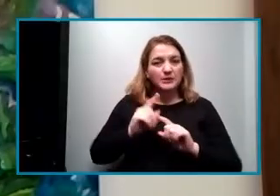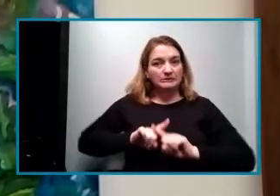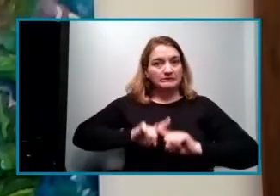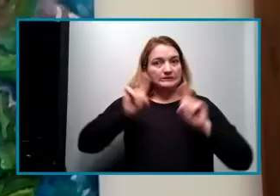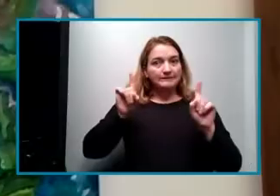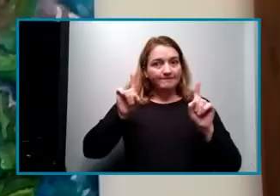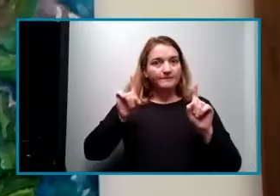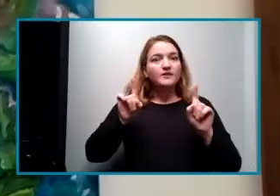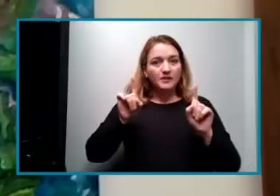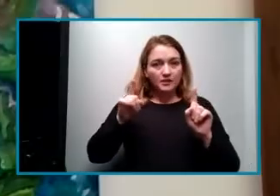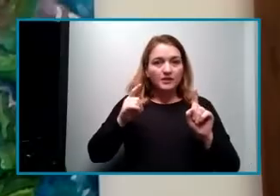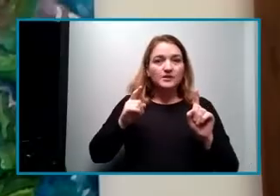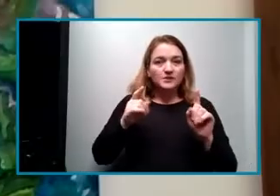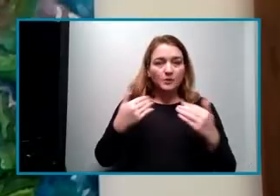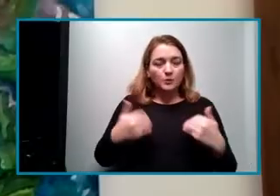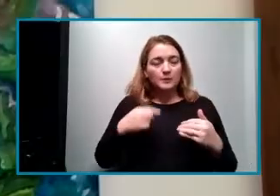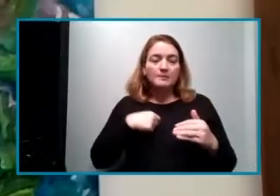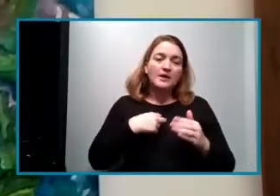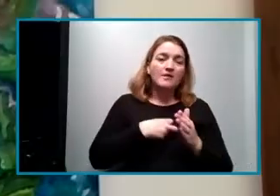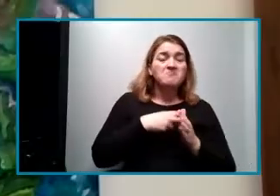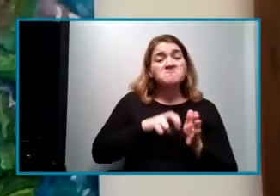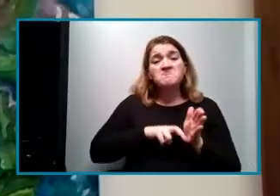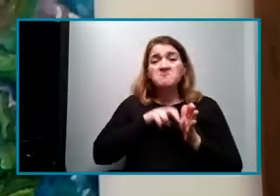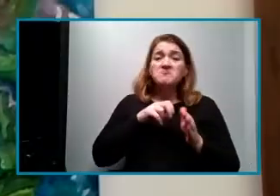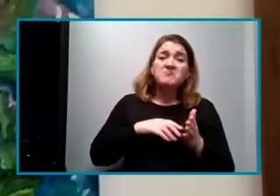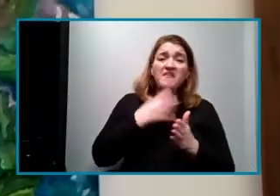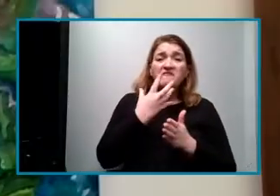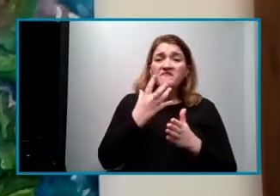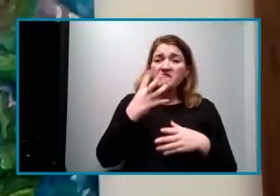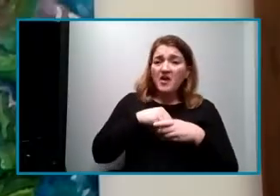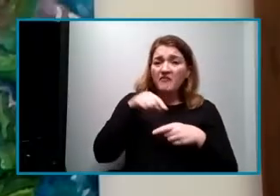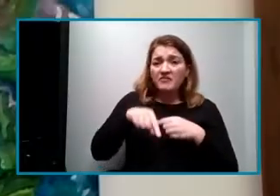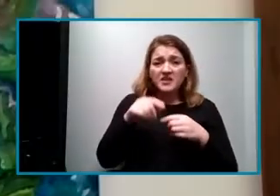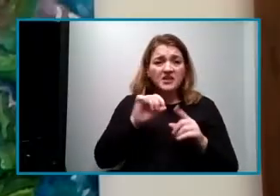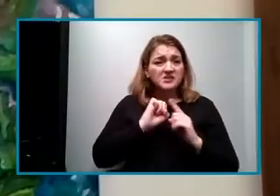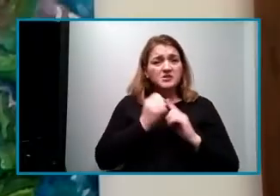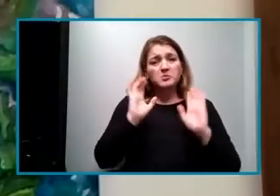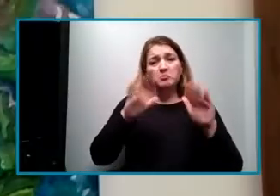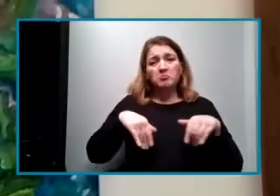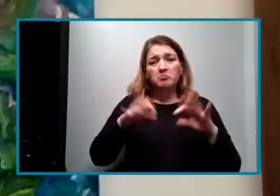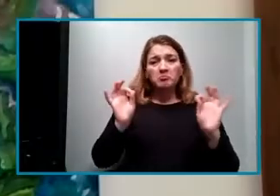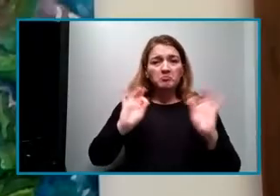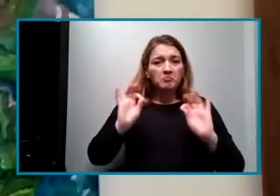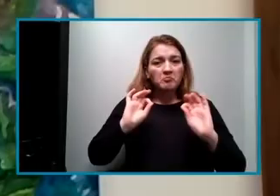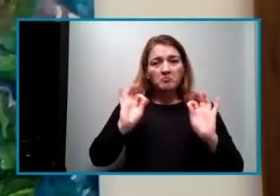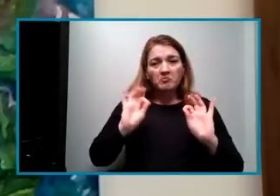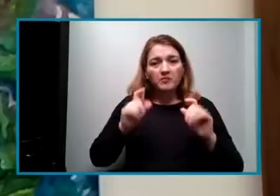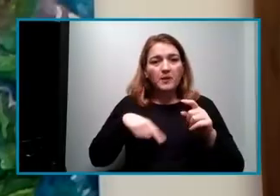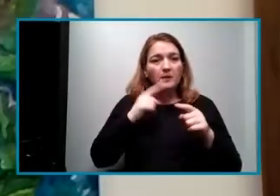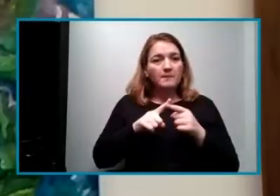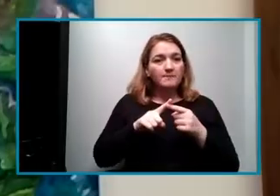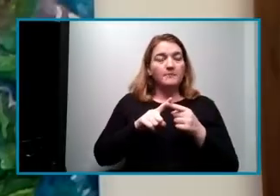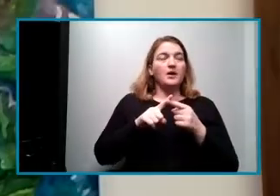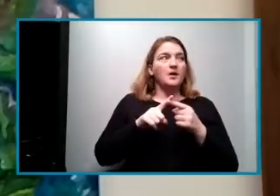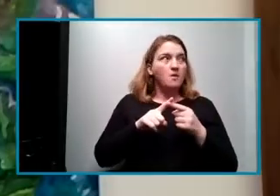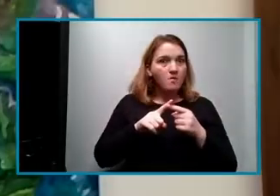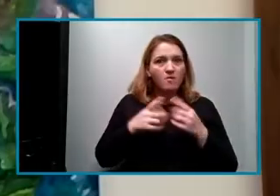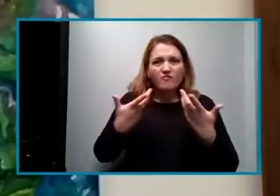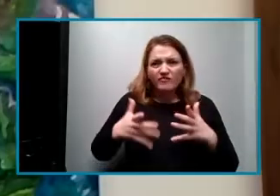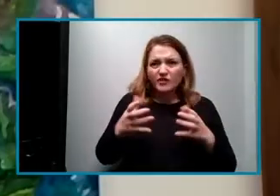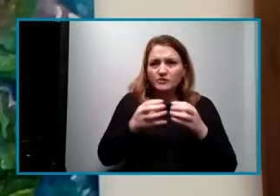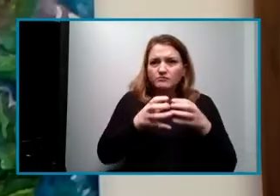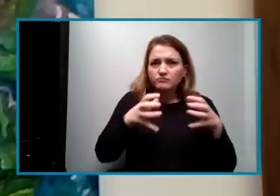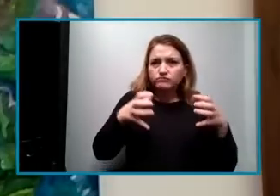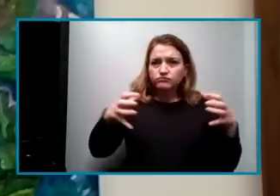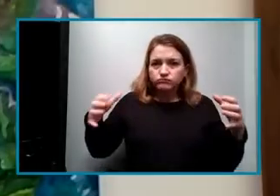into it, it wasn't so much concern, just intrigue of how are we going to approach with different programs that we already had built out. Because oftentimes logic